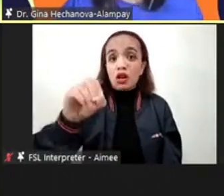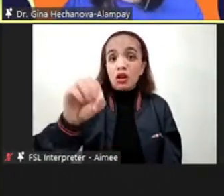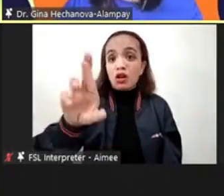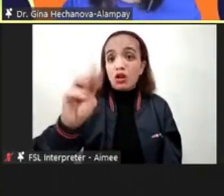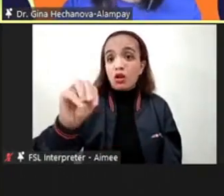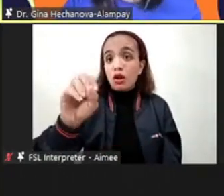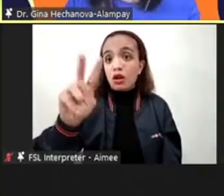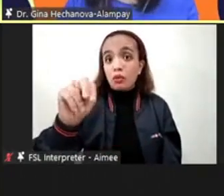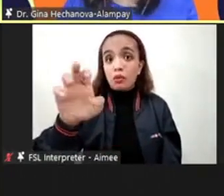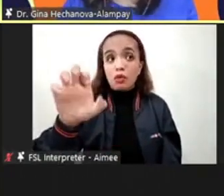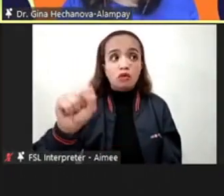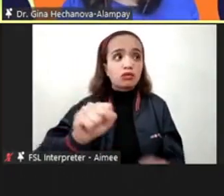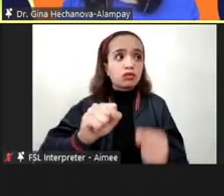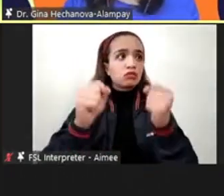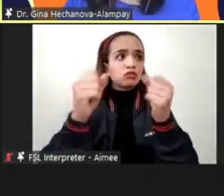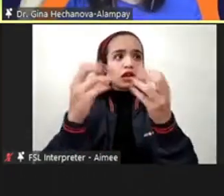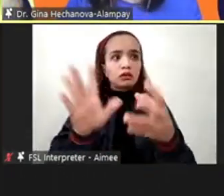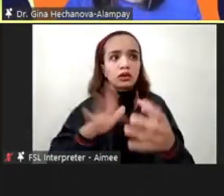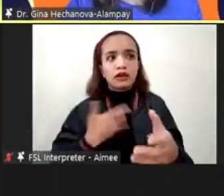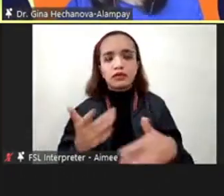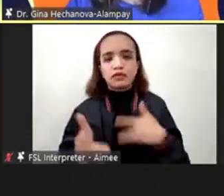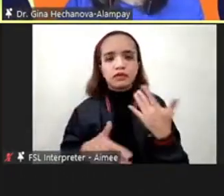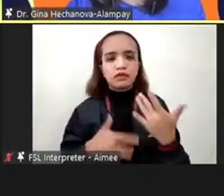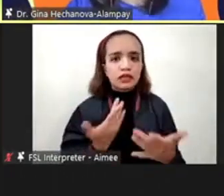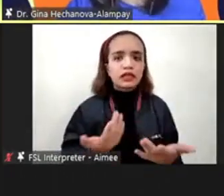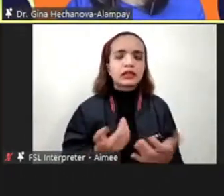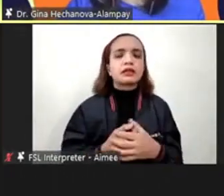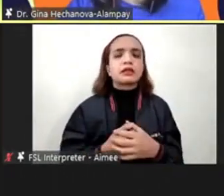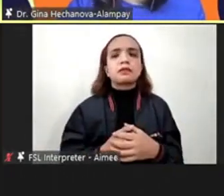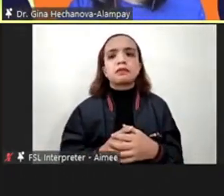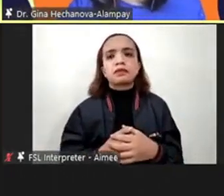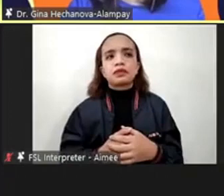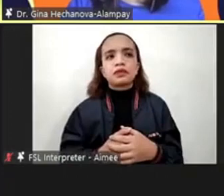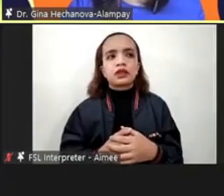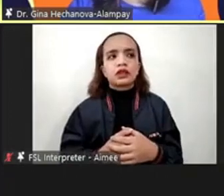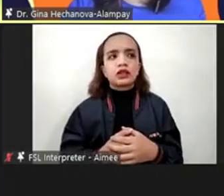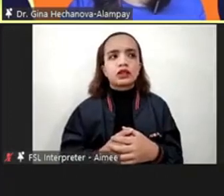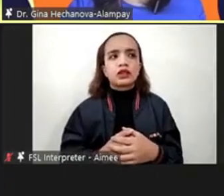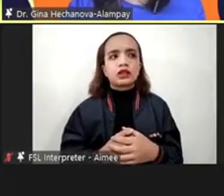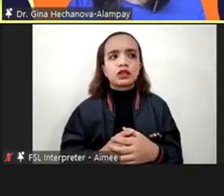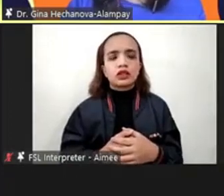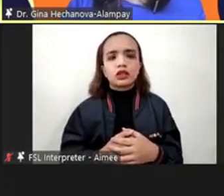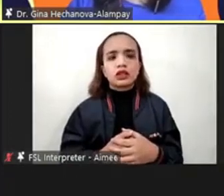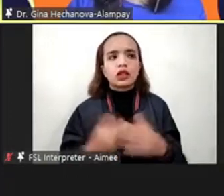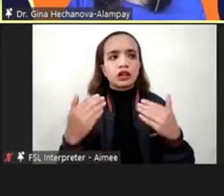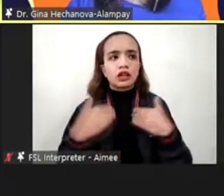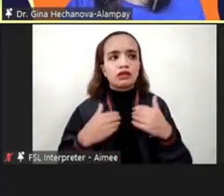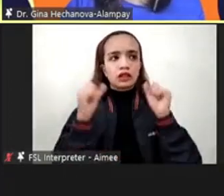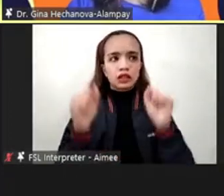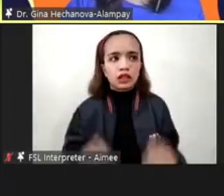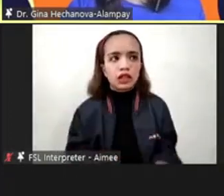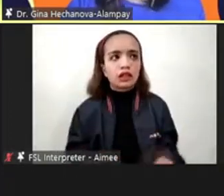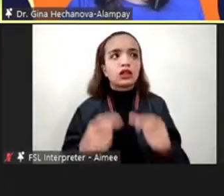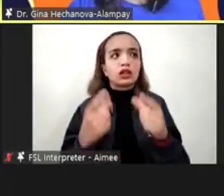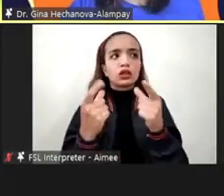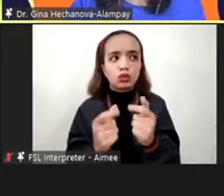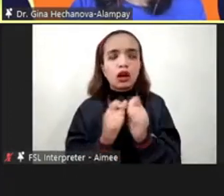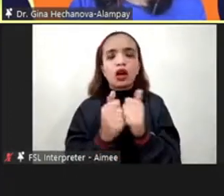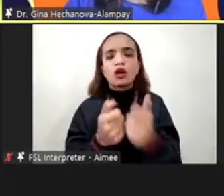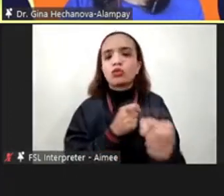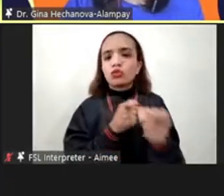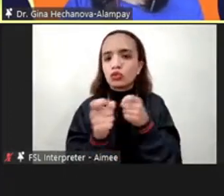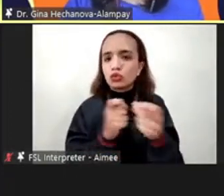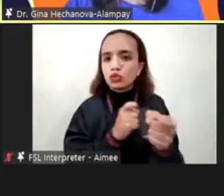you have a lot of feels, but your brain cognitively may not have the capacity to handle them